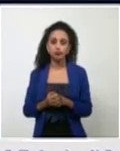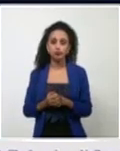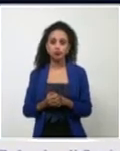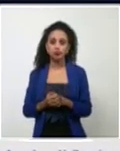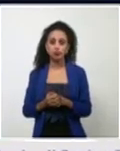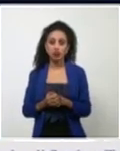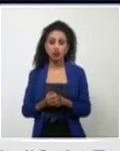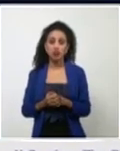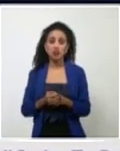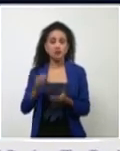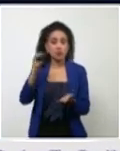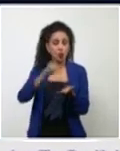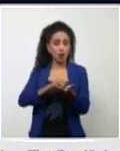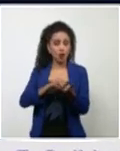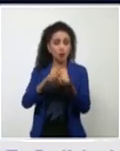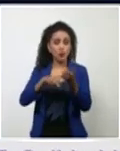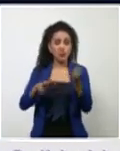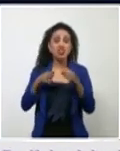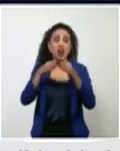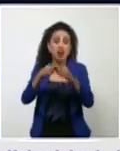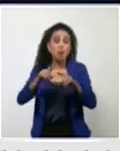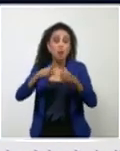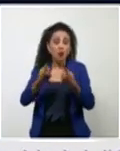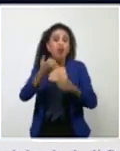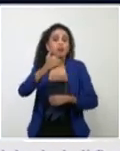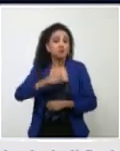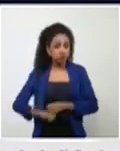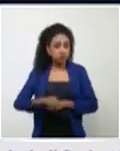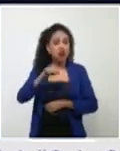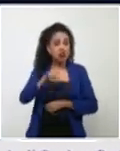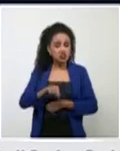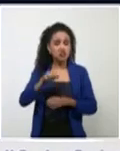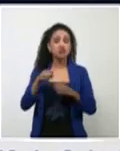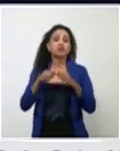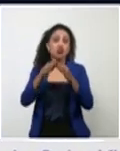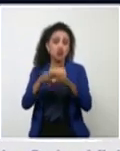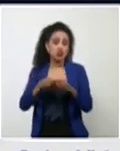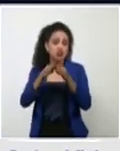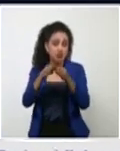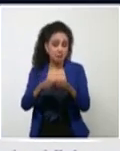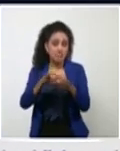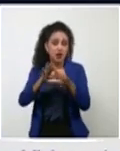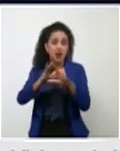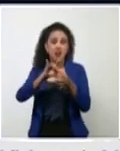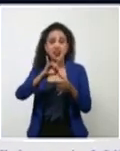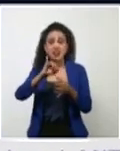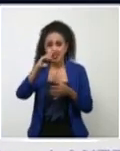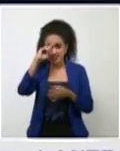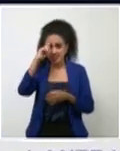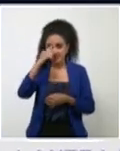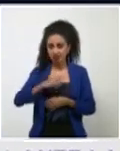who is counted in Granma province because she's from Giza. So these are